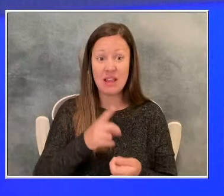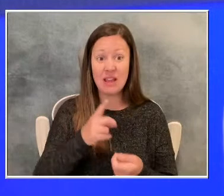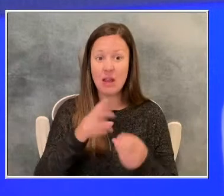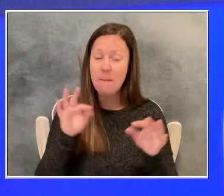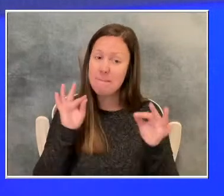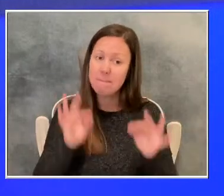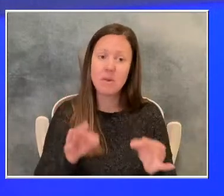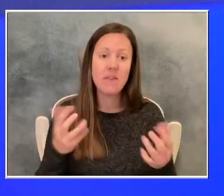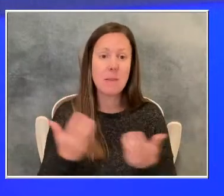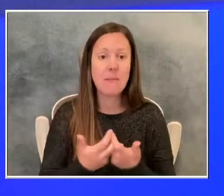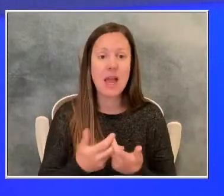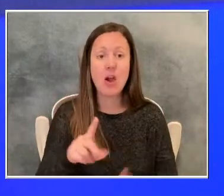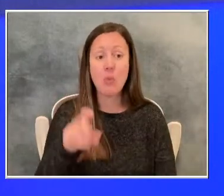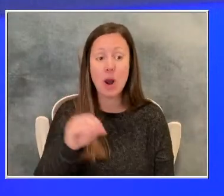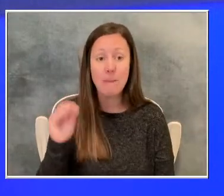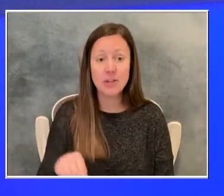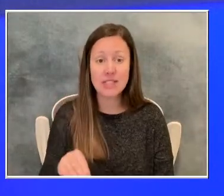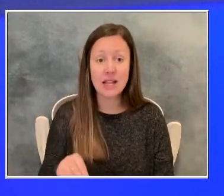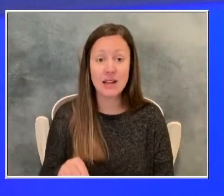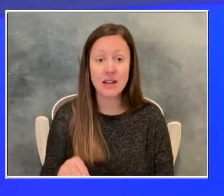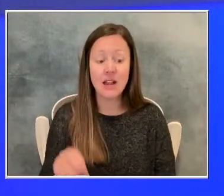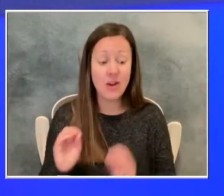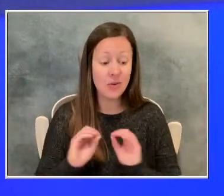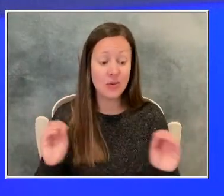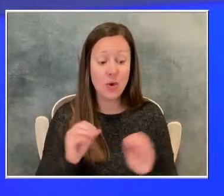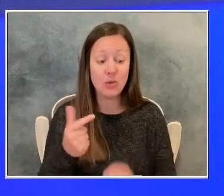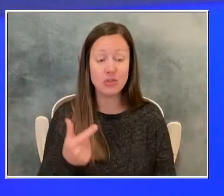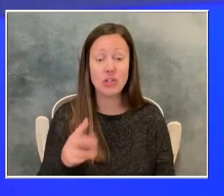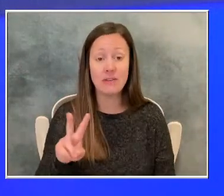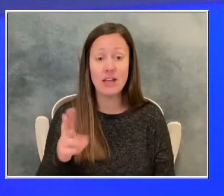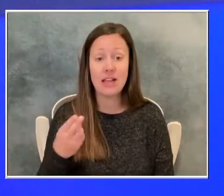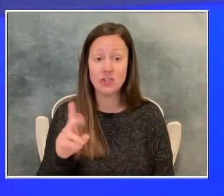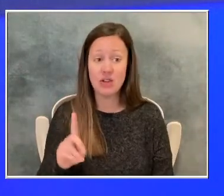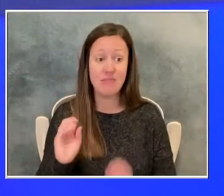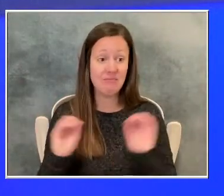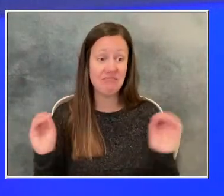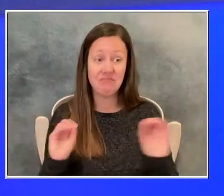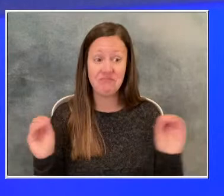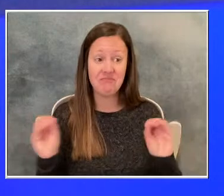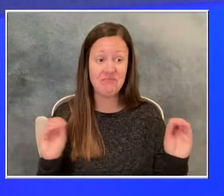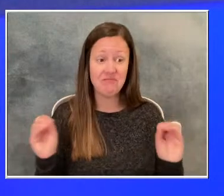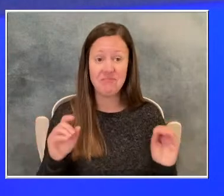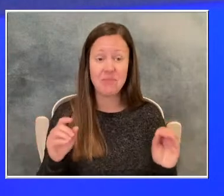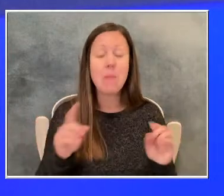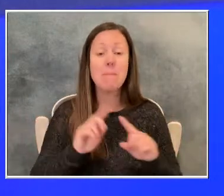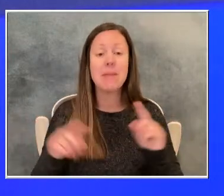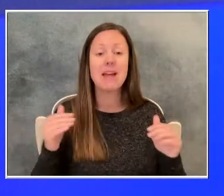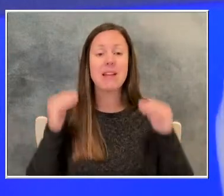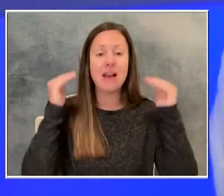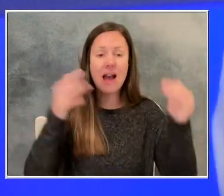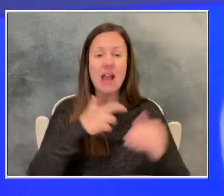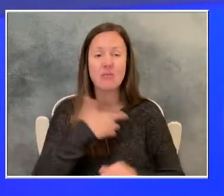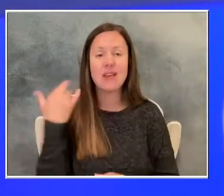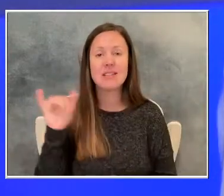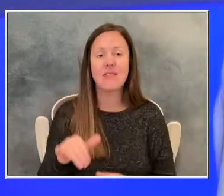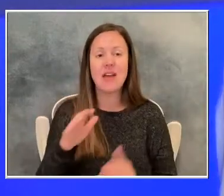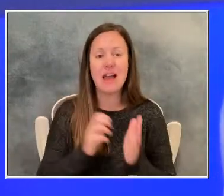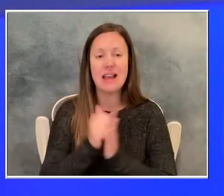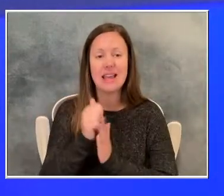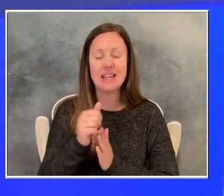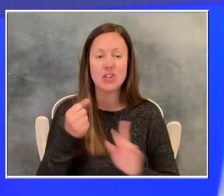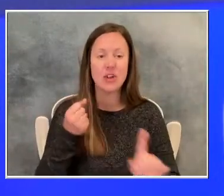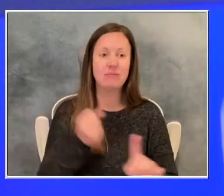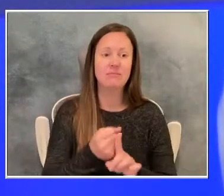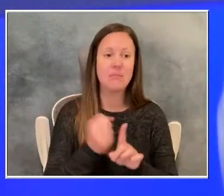match. There is no graft versus host disease there, but there is a high risk of the leukemia relapsing because the identical twin